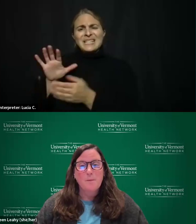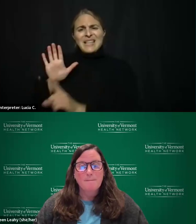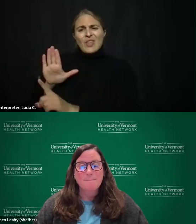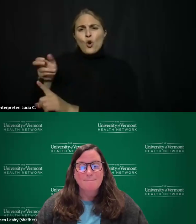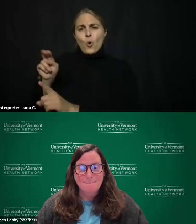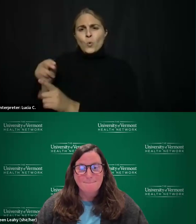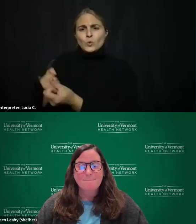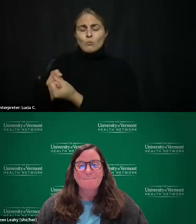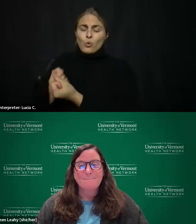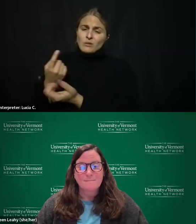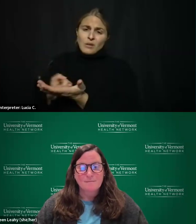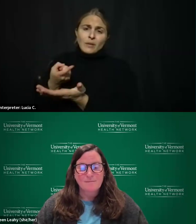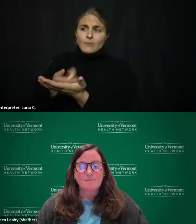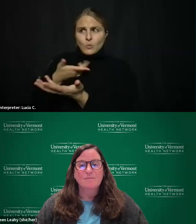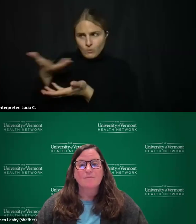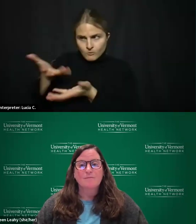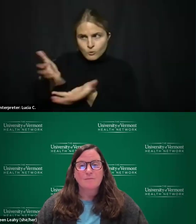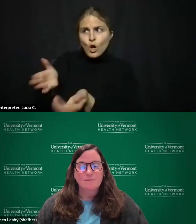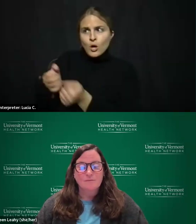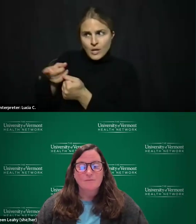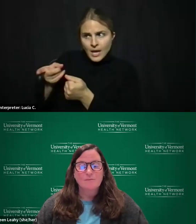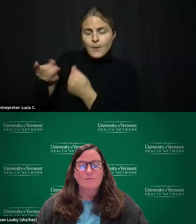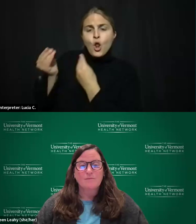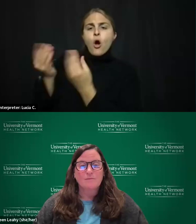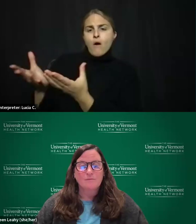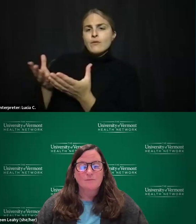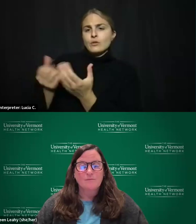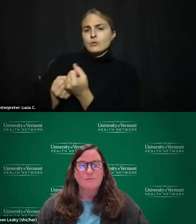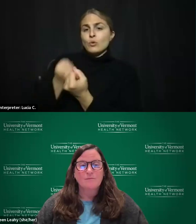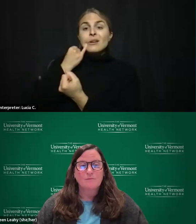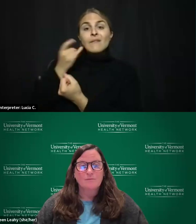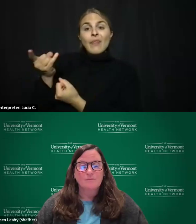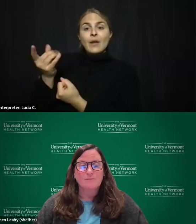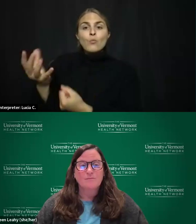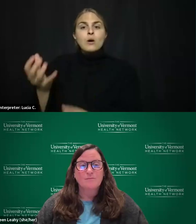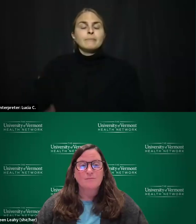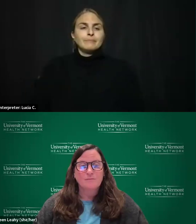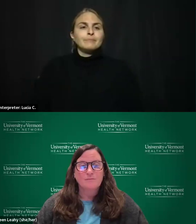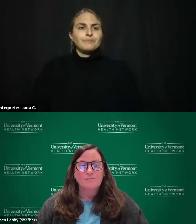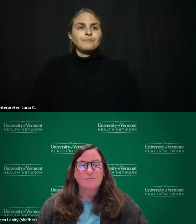will absolutely be engaging that person and offering that if it's desired.